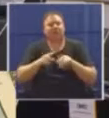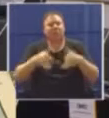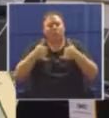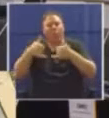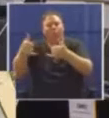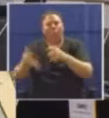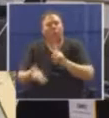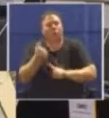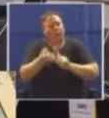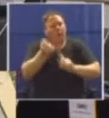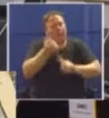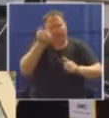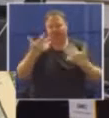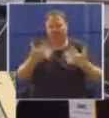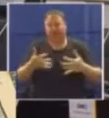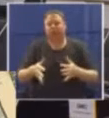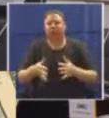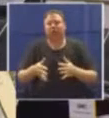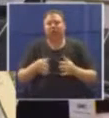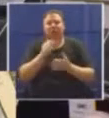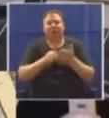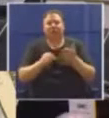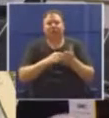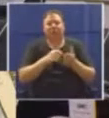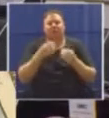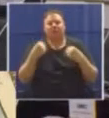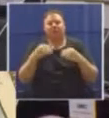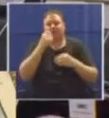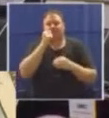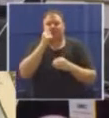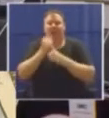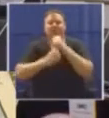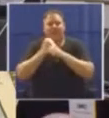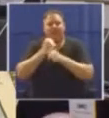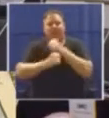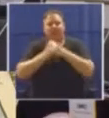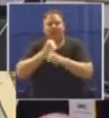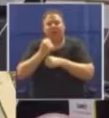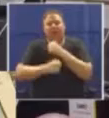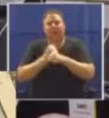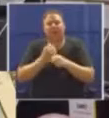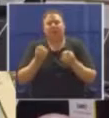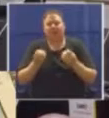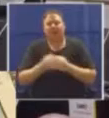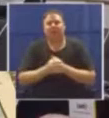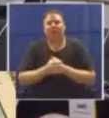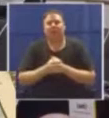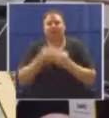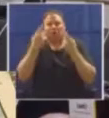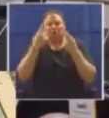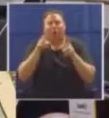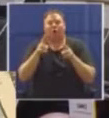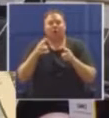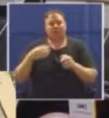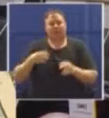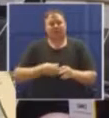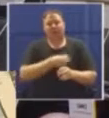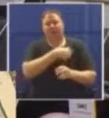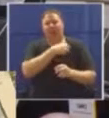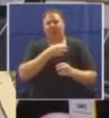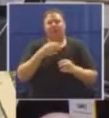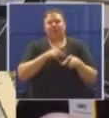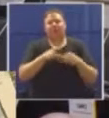accolades over the years, and was voted Businessman of the Year numerous times and received civic honors from the Mayor of Cape Town in recognition